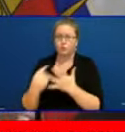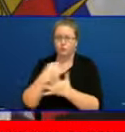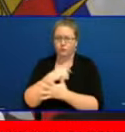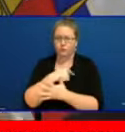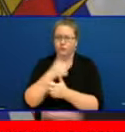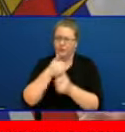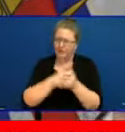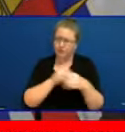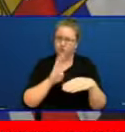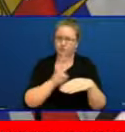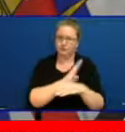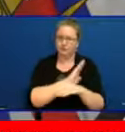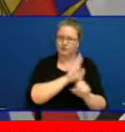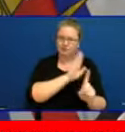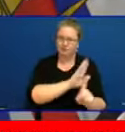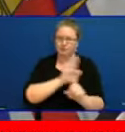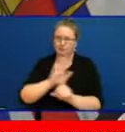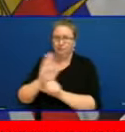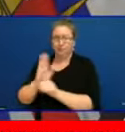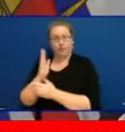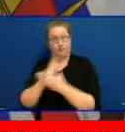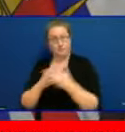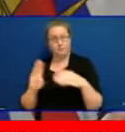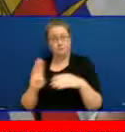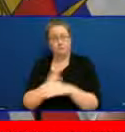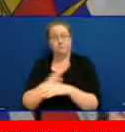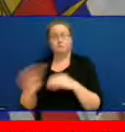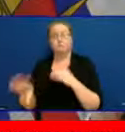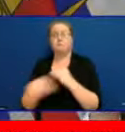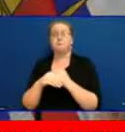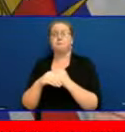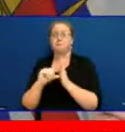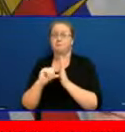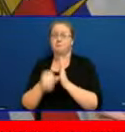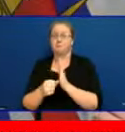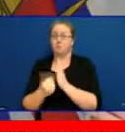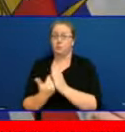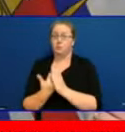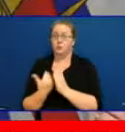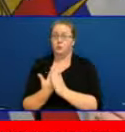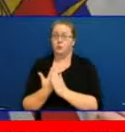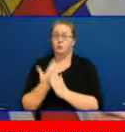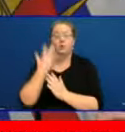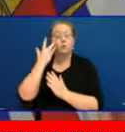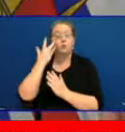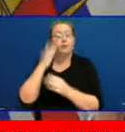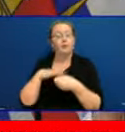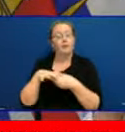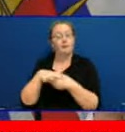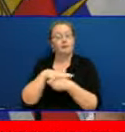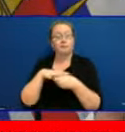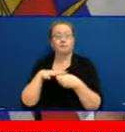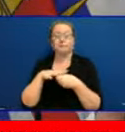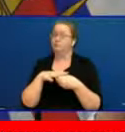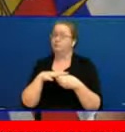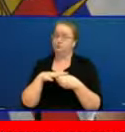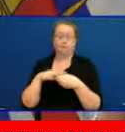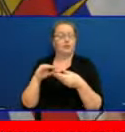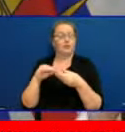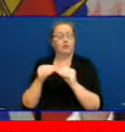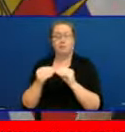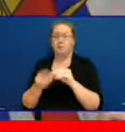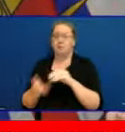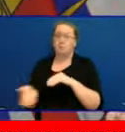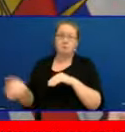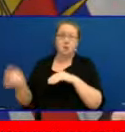for every business. For some, we're going to have to add extra additional precautions because we're learning that there are environments where this